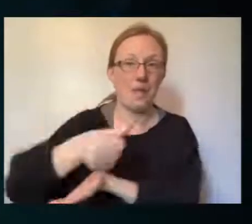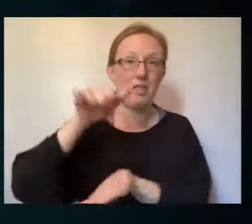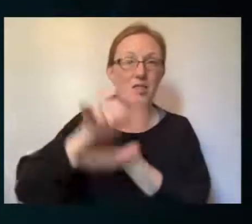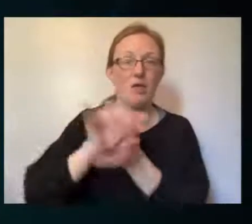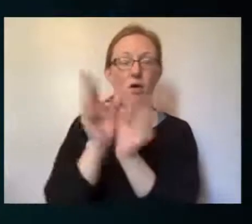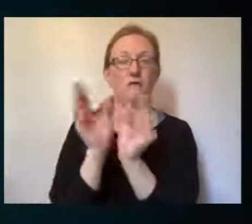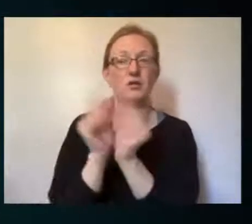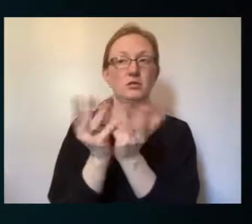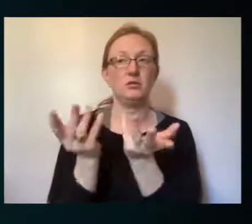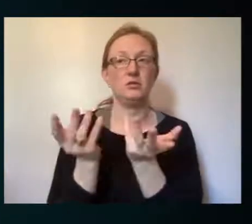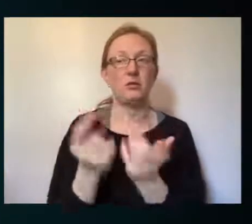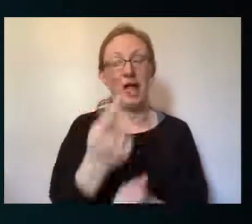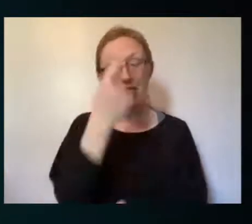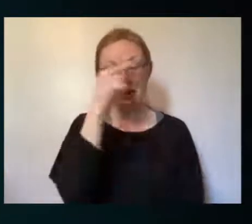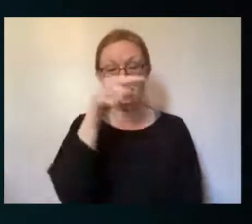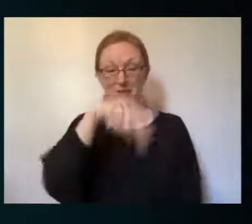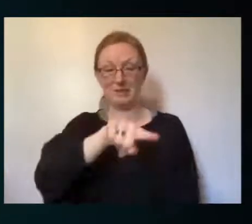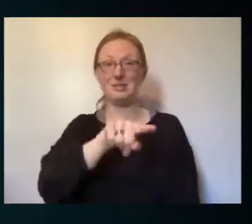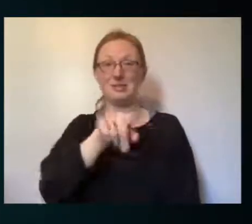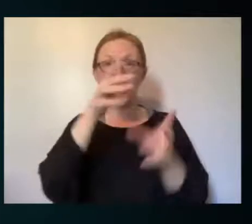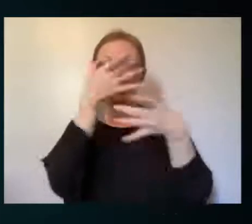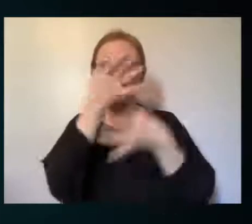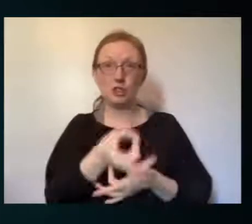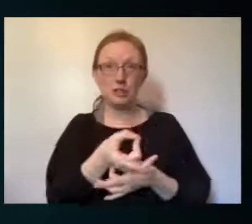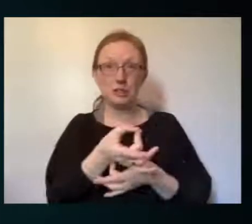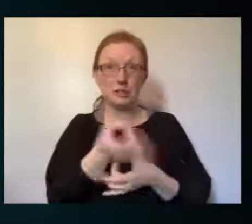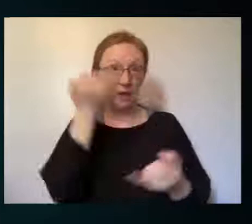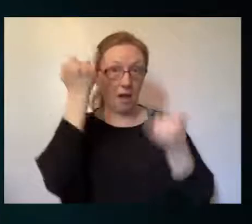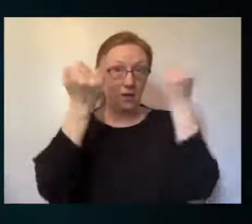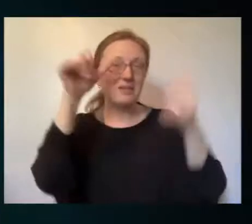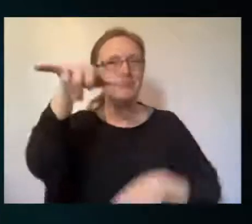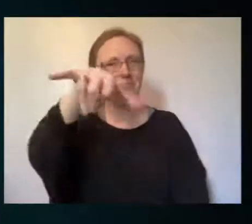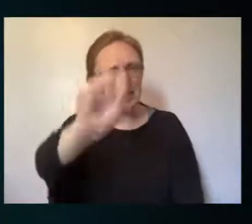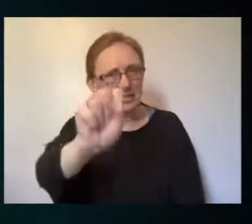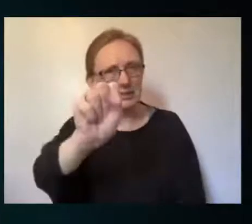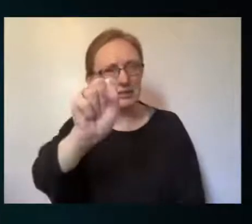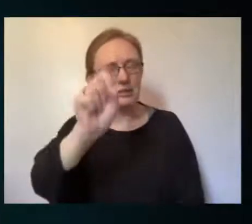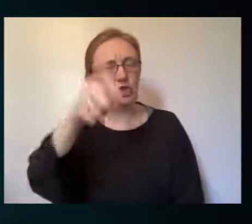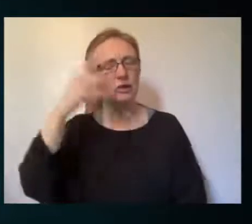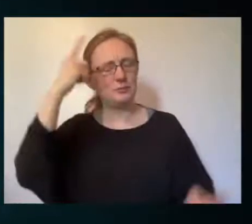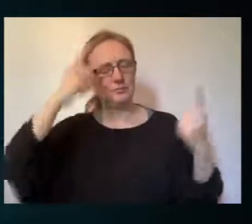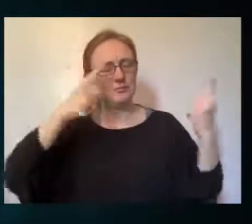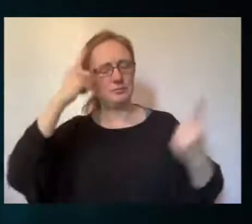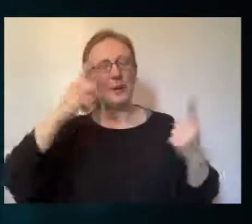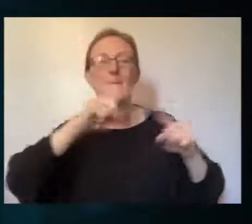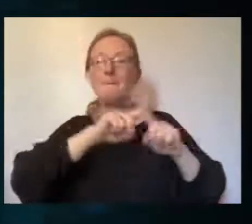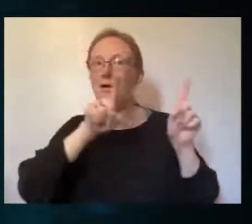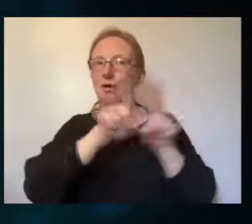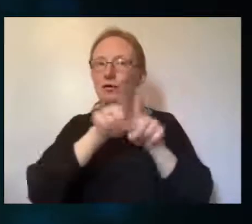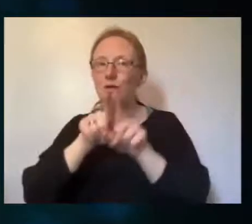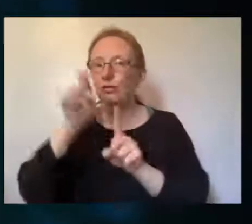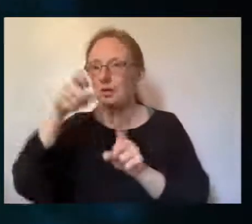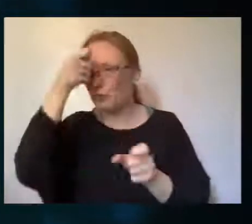these are interesting models that we should definitely think about. But then everything